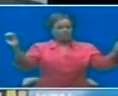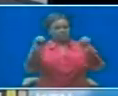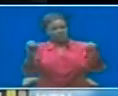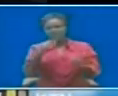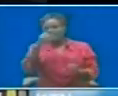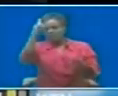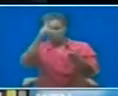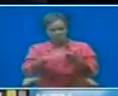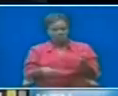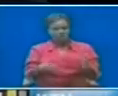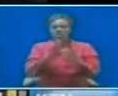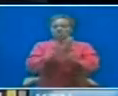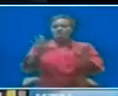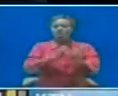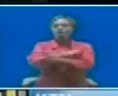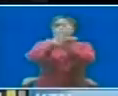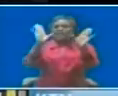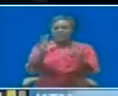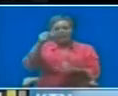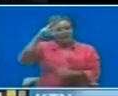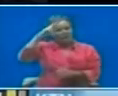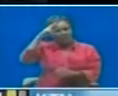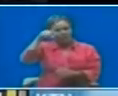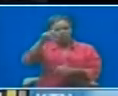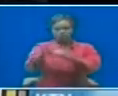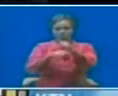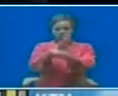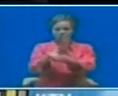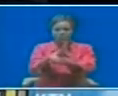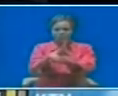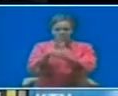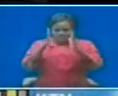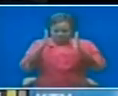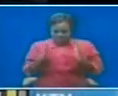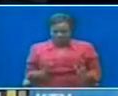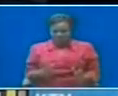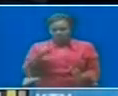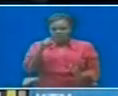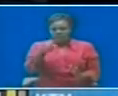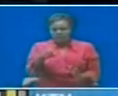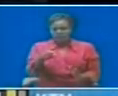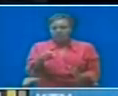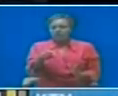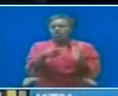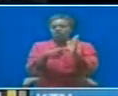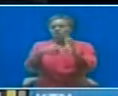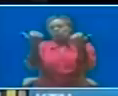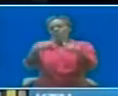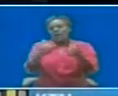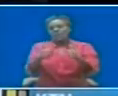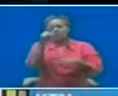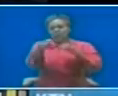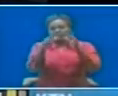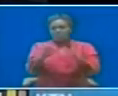saying no clear reasons for attendance by video link rather than in person are advanced by the defense other than the